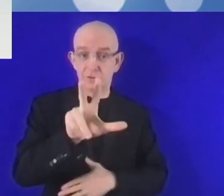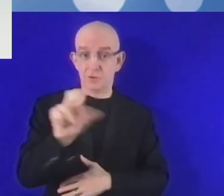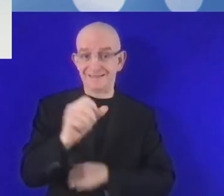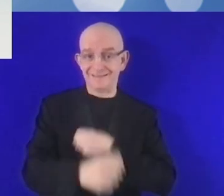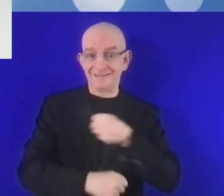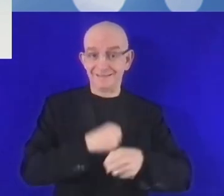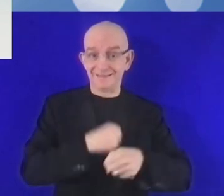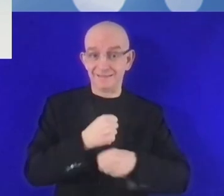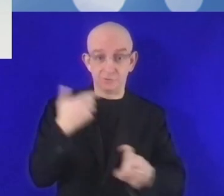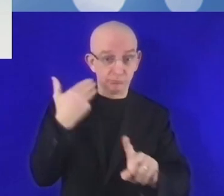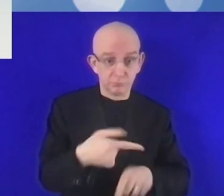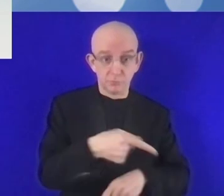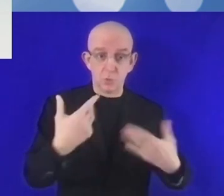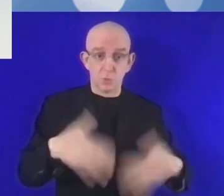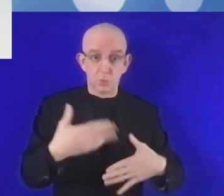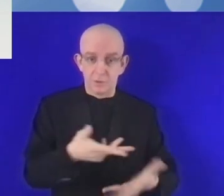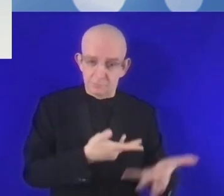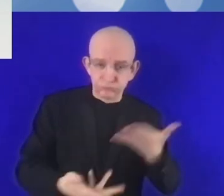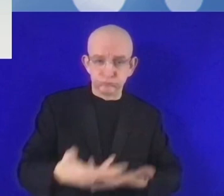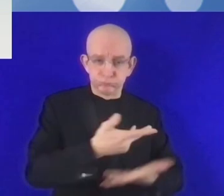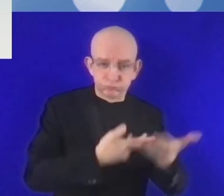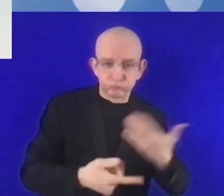it's multi-stakeholder avant la lettre.